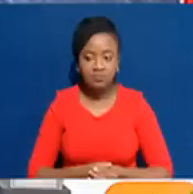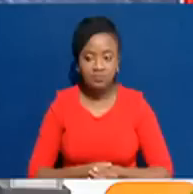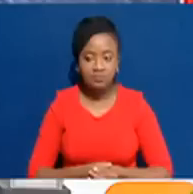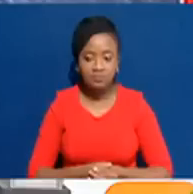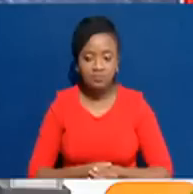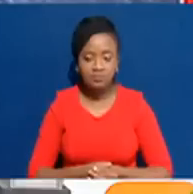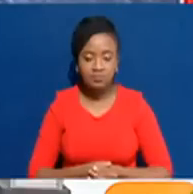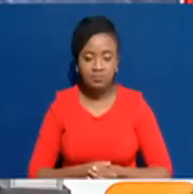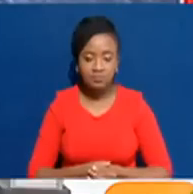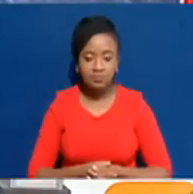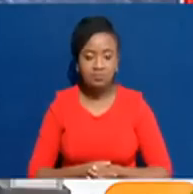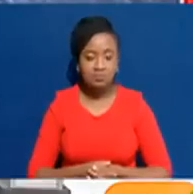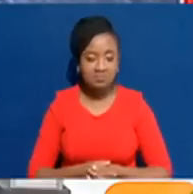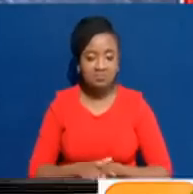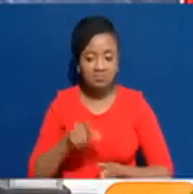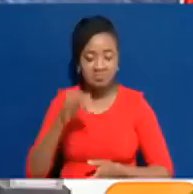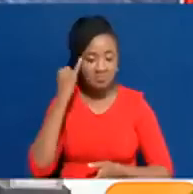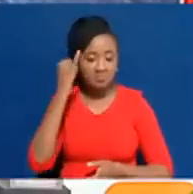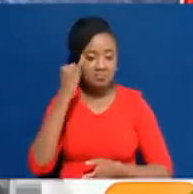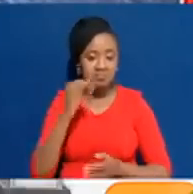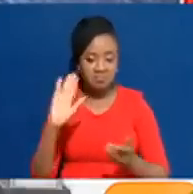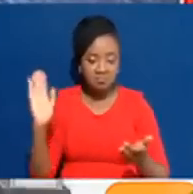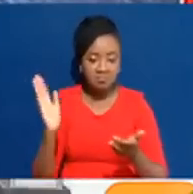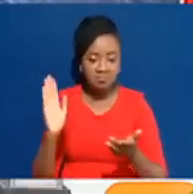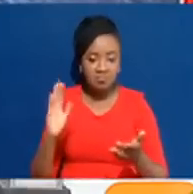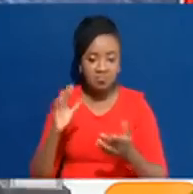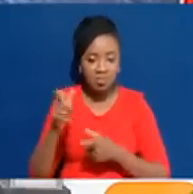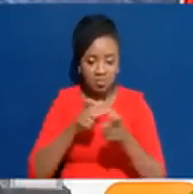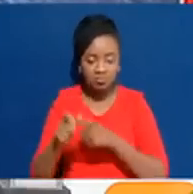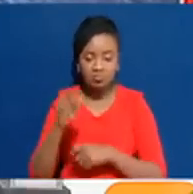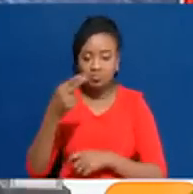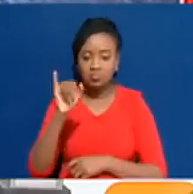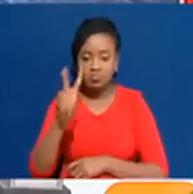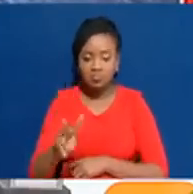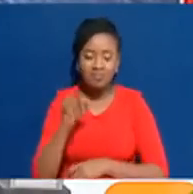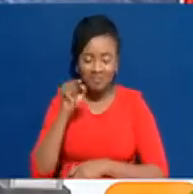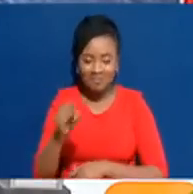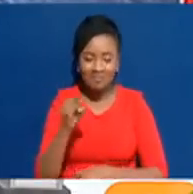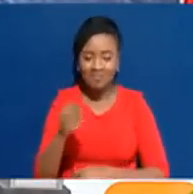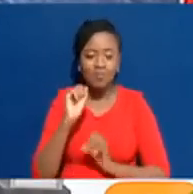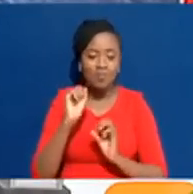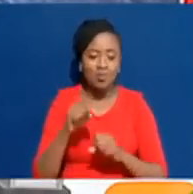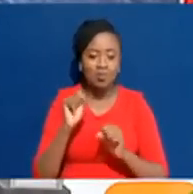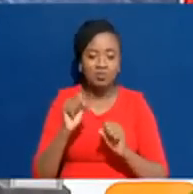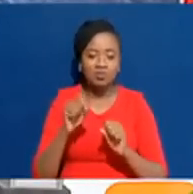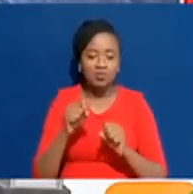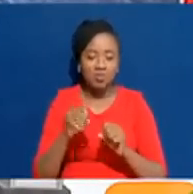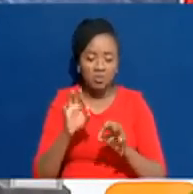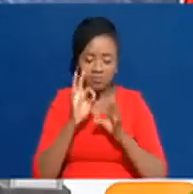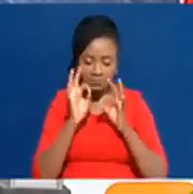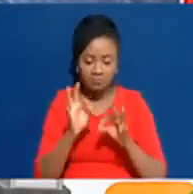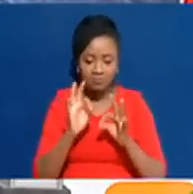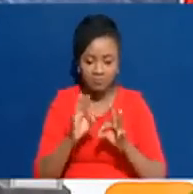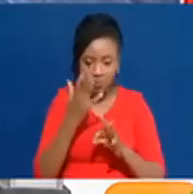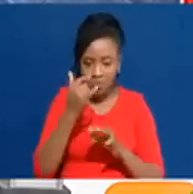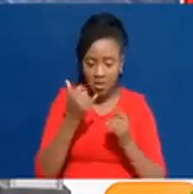out what could be a game changer in the fight against HIV, the Ministry of Health has today launched the use of vaginal rings among women in a bid to arrest